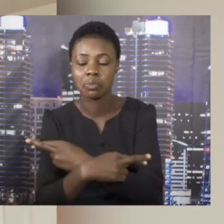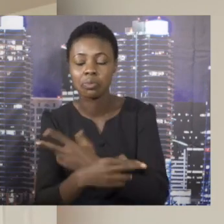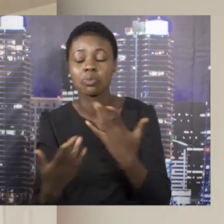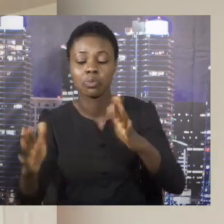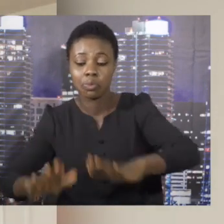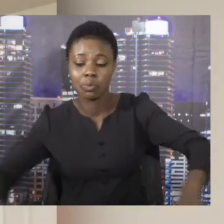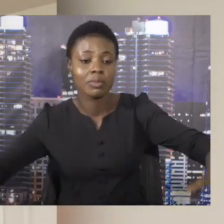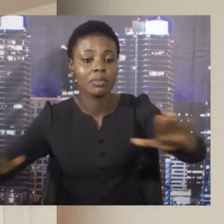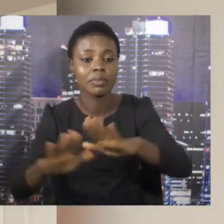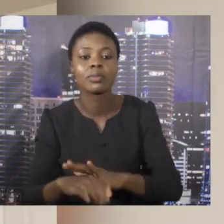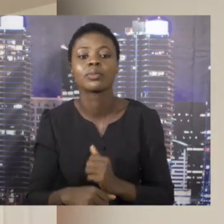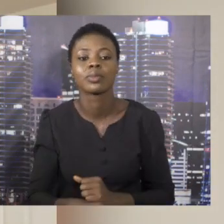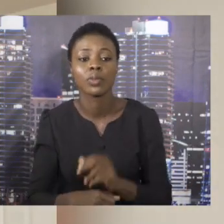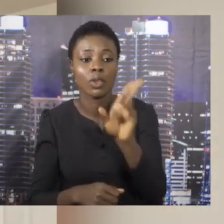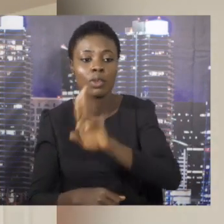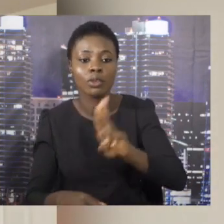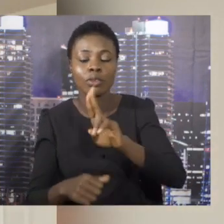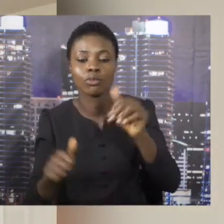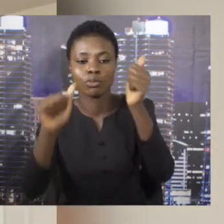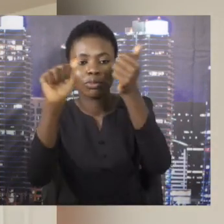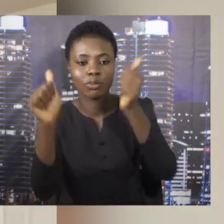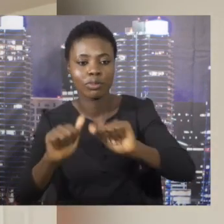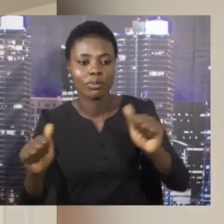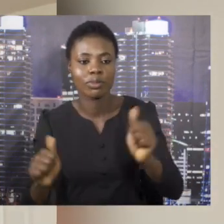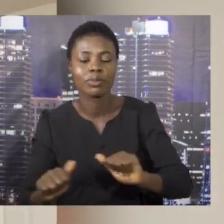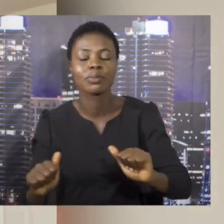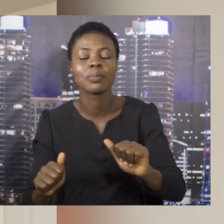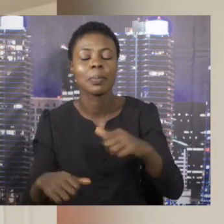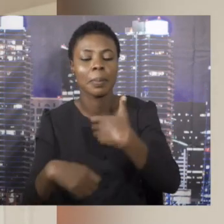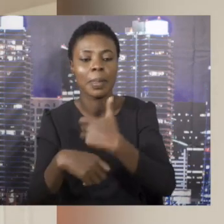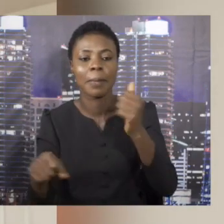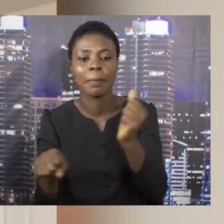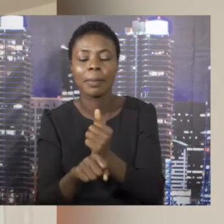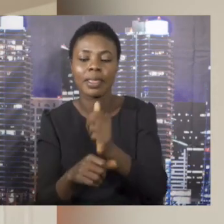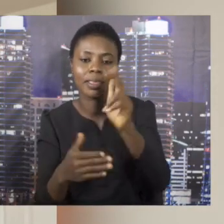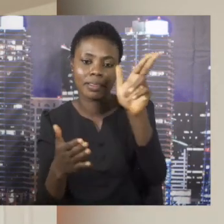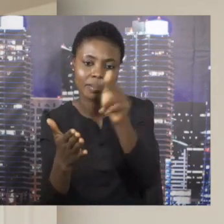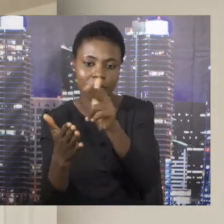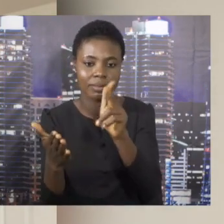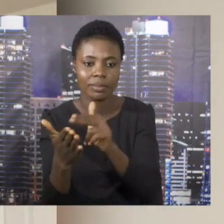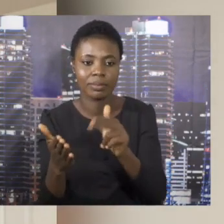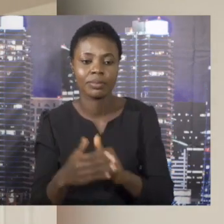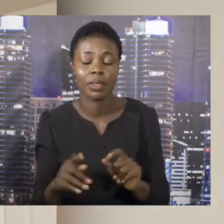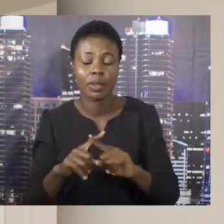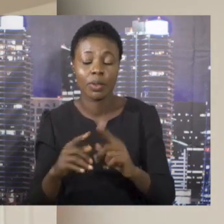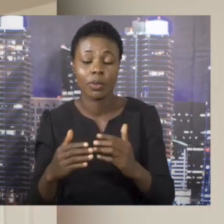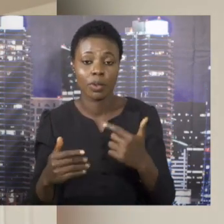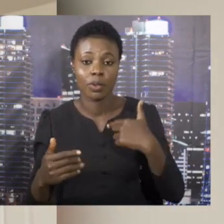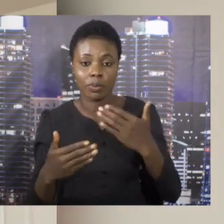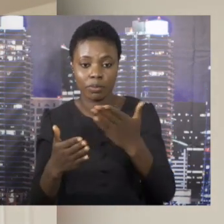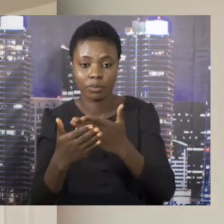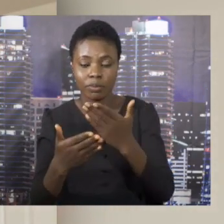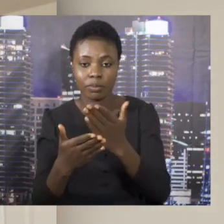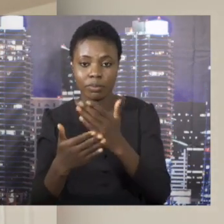your space, to be able to use them to create works of art. But before I proceed, I want to thank